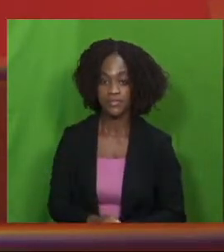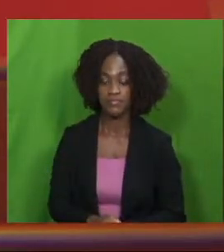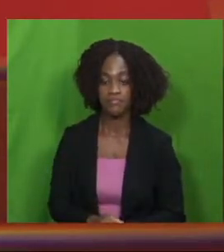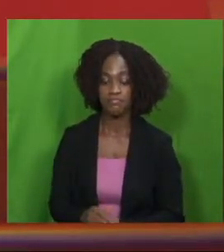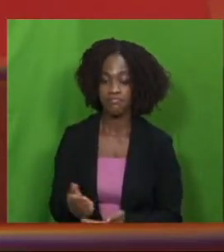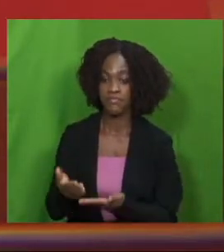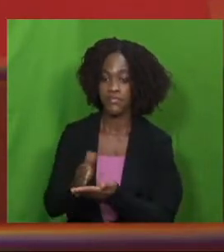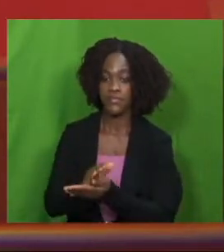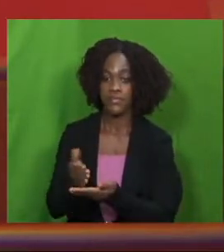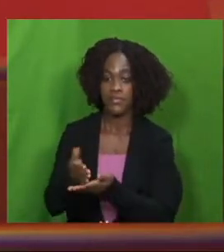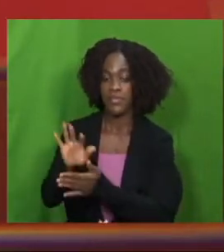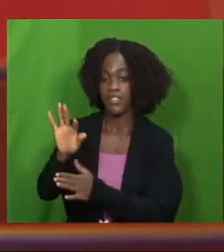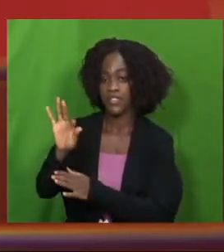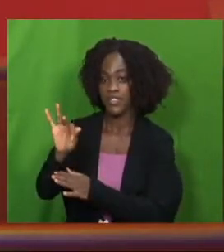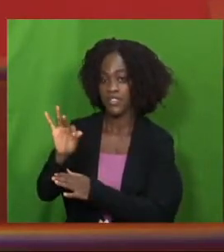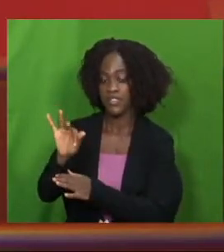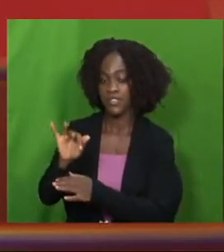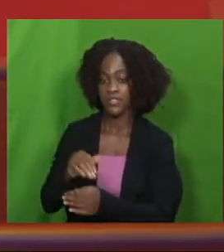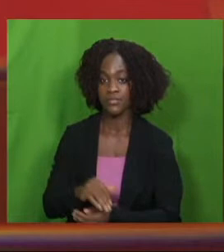page 19.